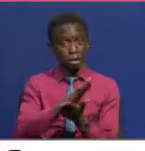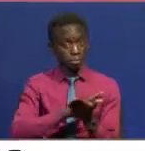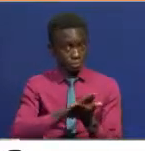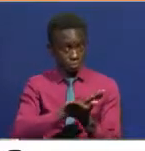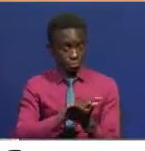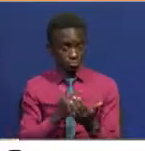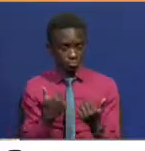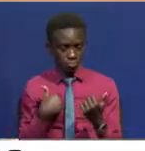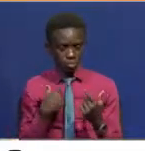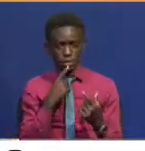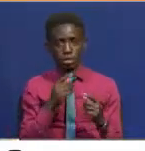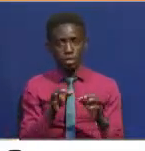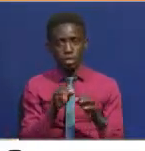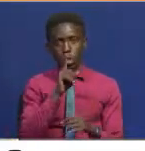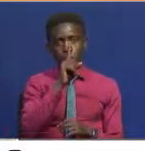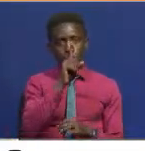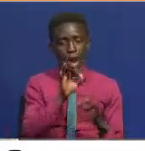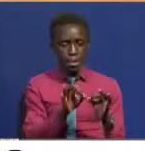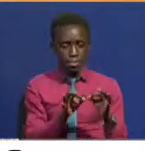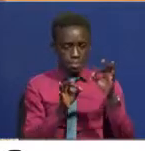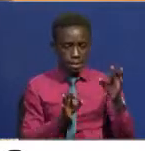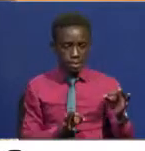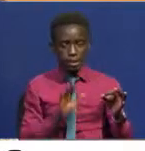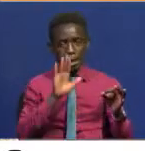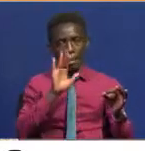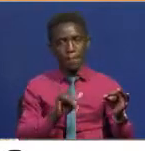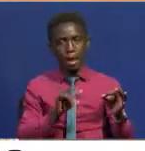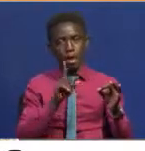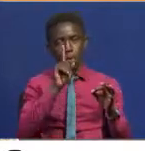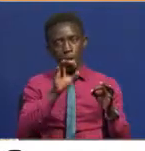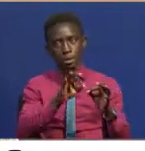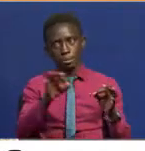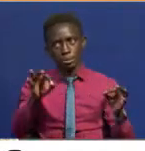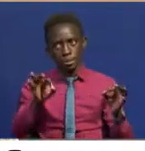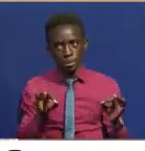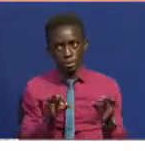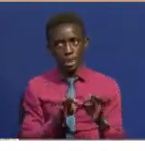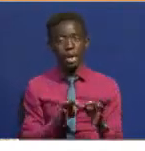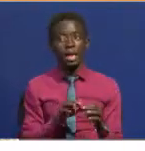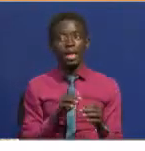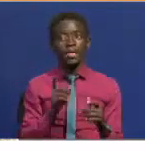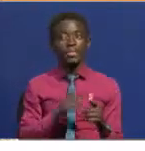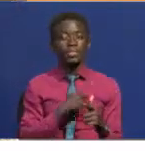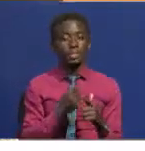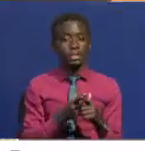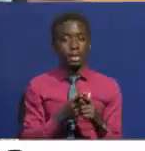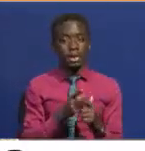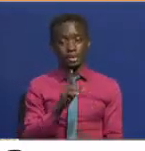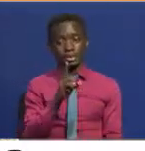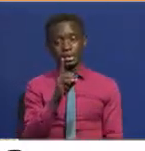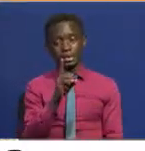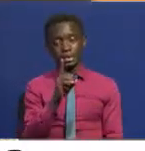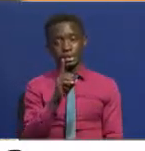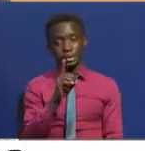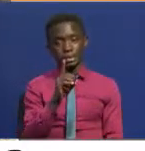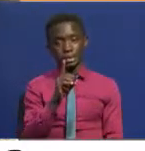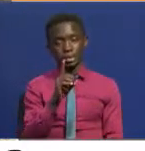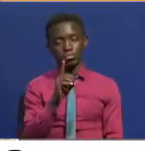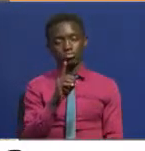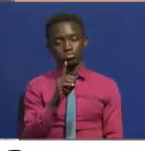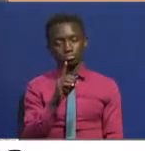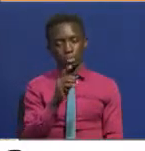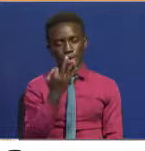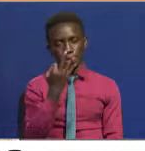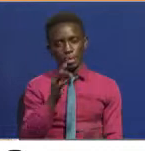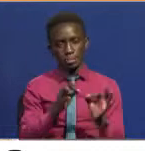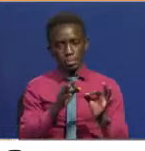Yeah? The frame is 1 meter by 1 meter. And then there is a D. The D is normally 3 meters. But now the outside field goes to,